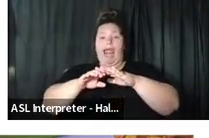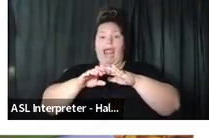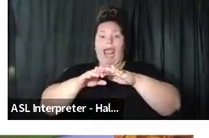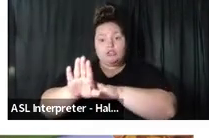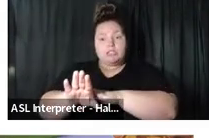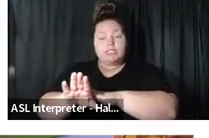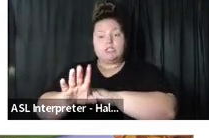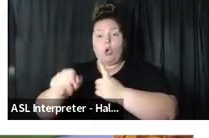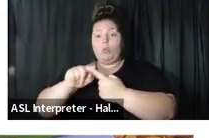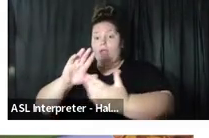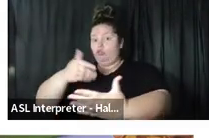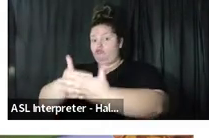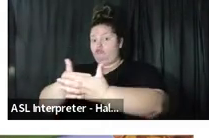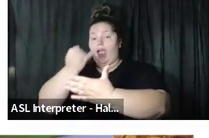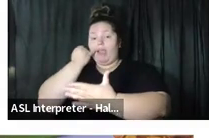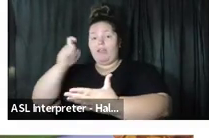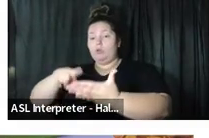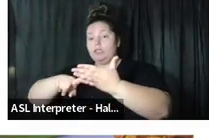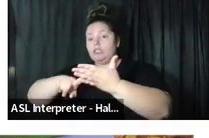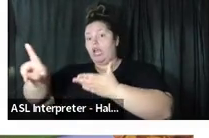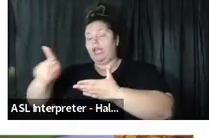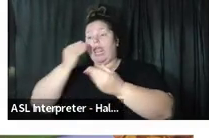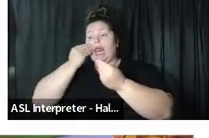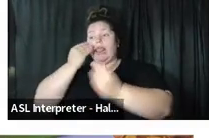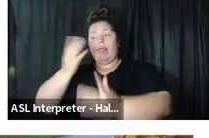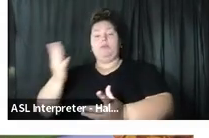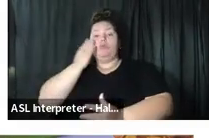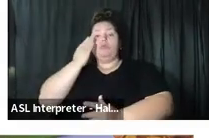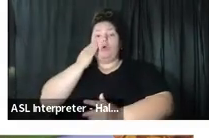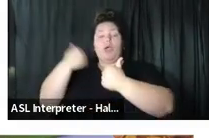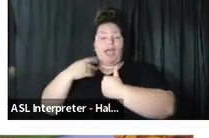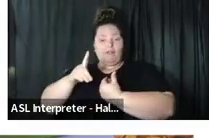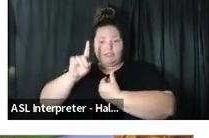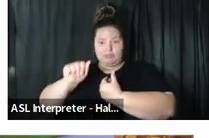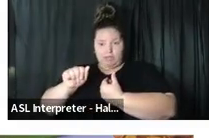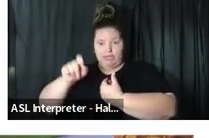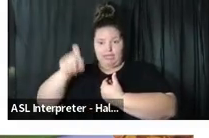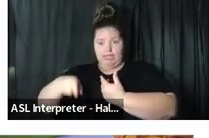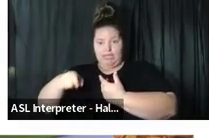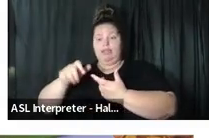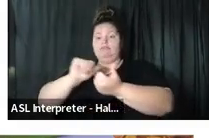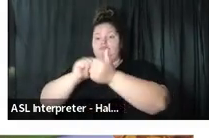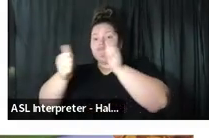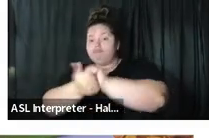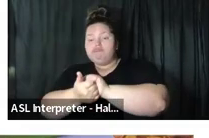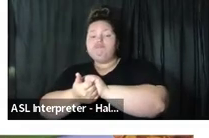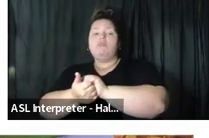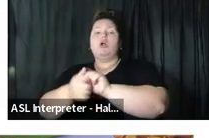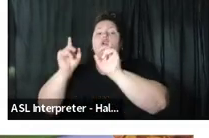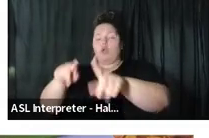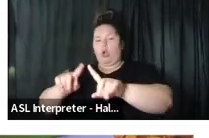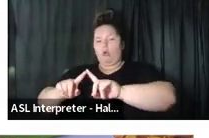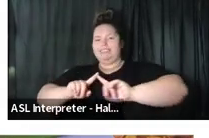go check in to let people know that you have a disability and need an accommodation, you will go to a different area of the park to get